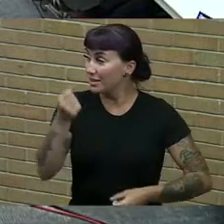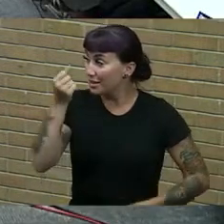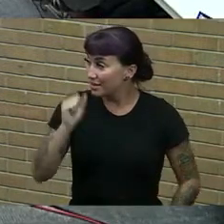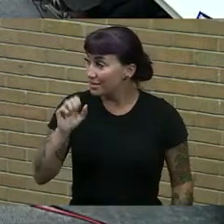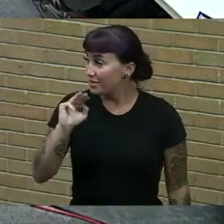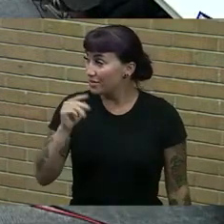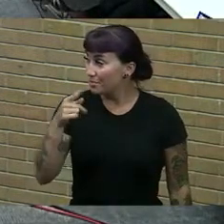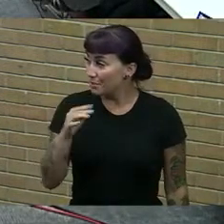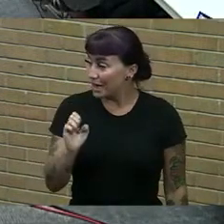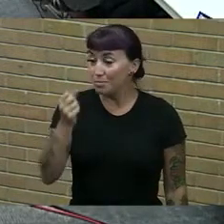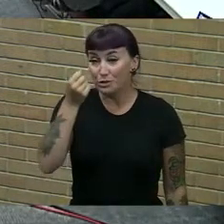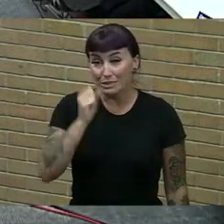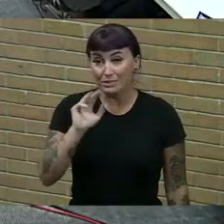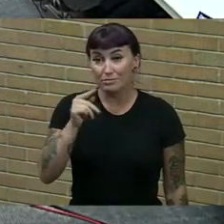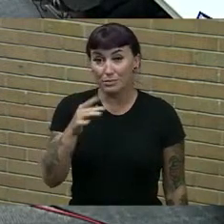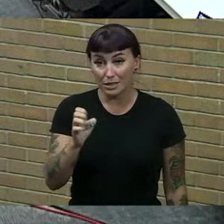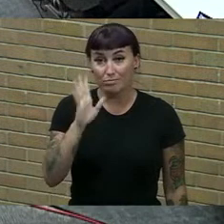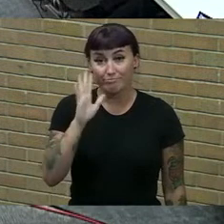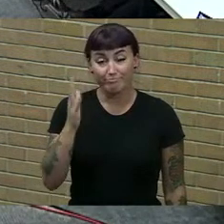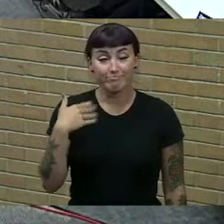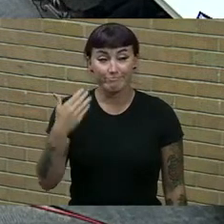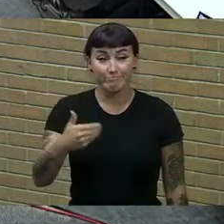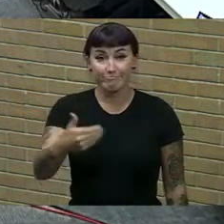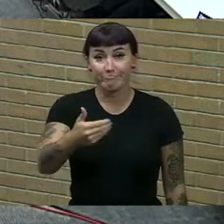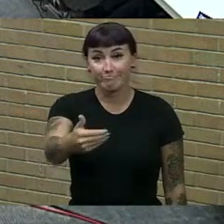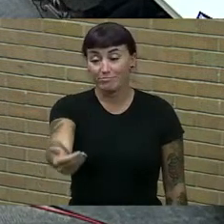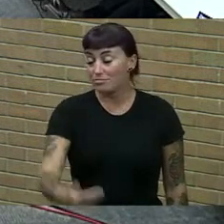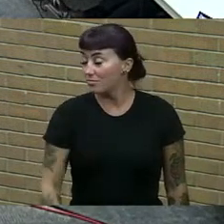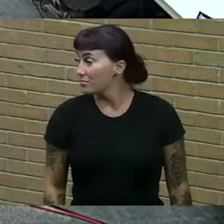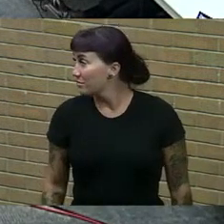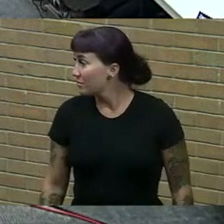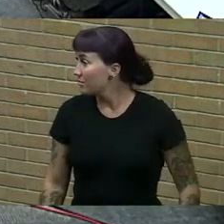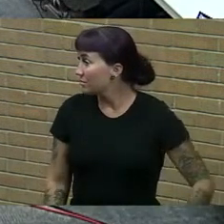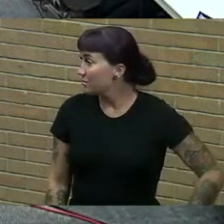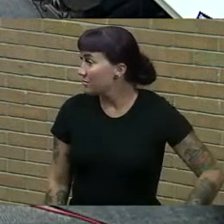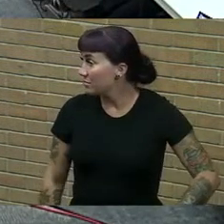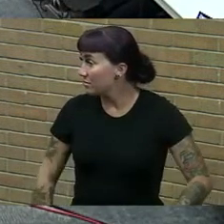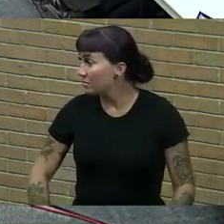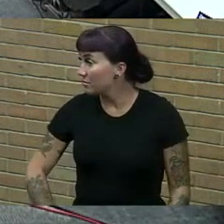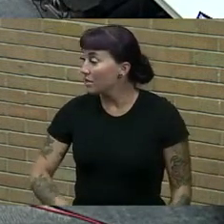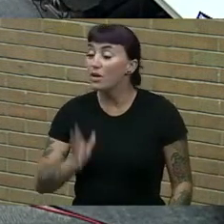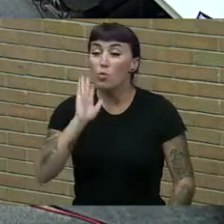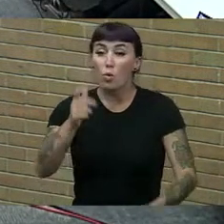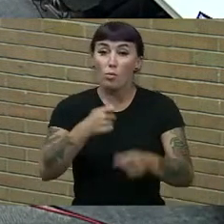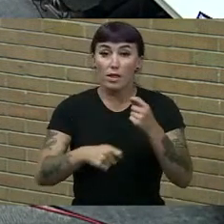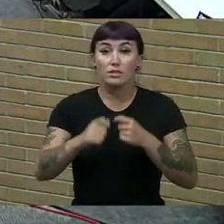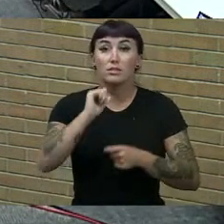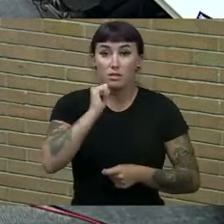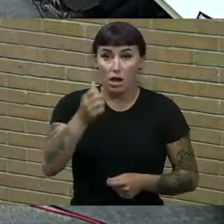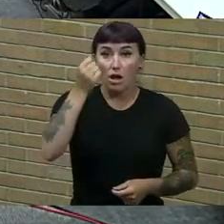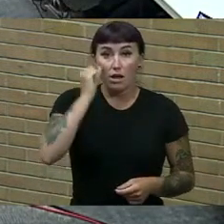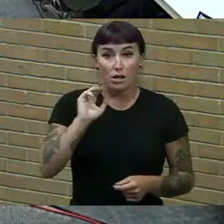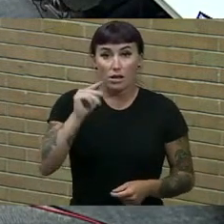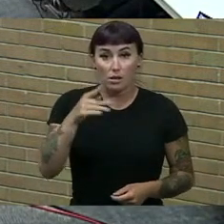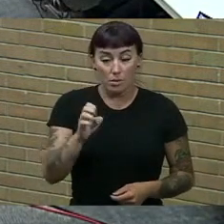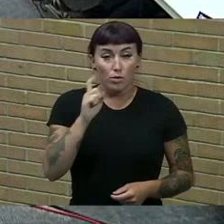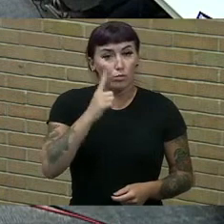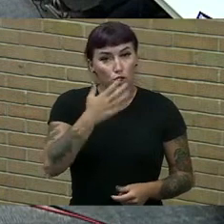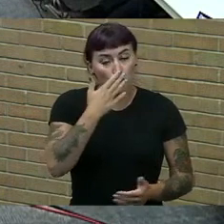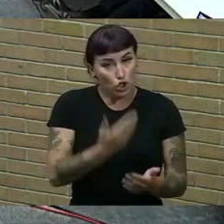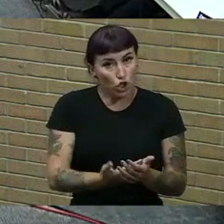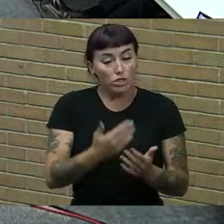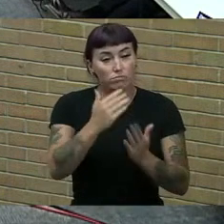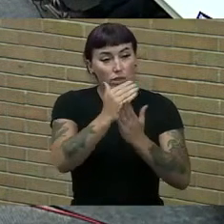silver maple. All There are maples. safety And the issues. replacements will not be silver maples. That's We correct. have a Yes. robust list